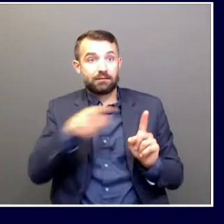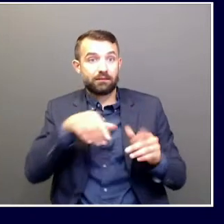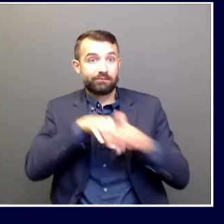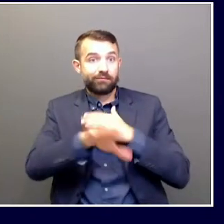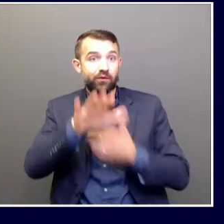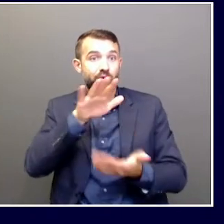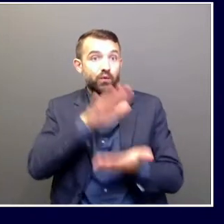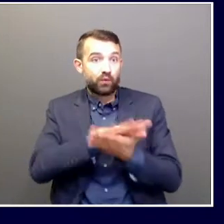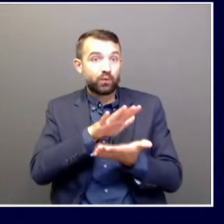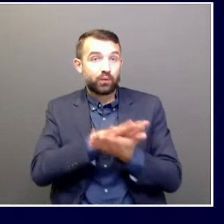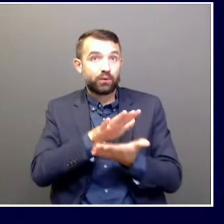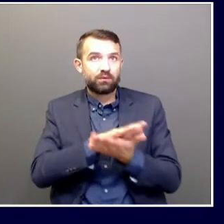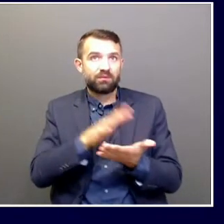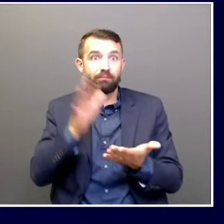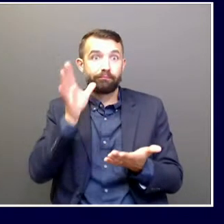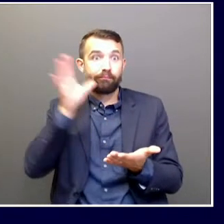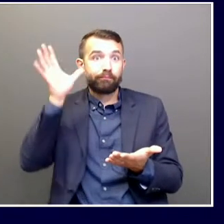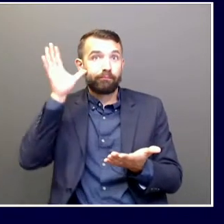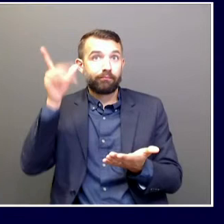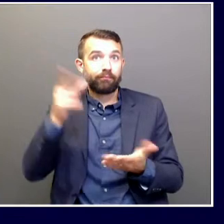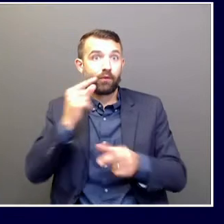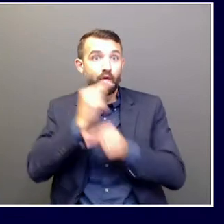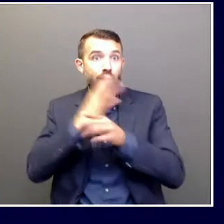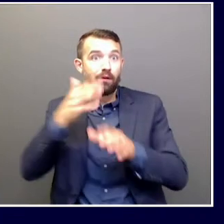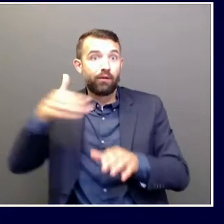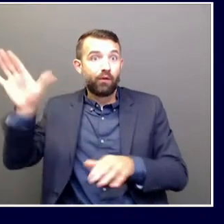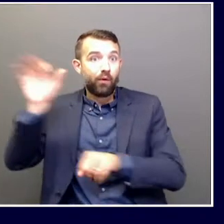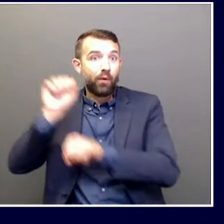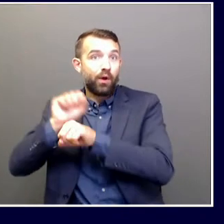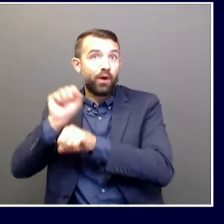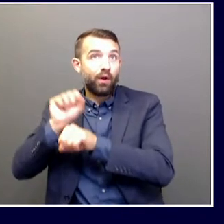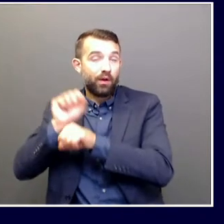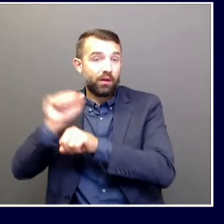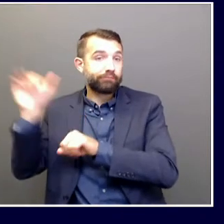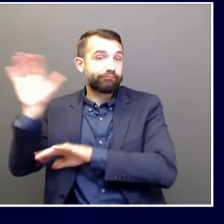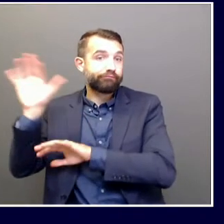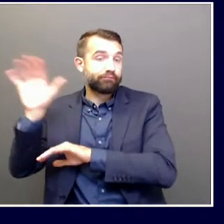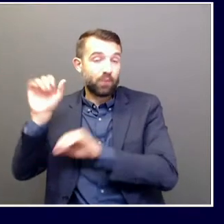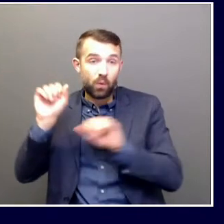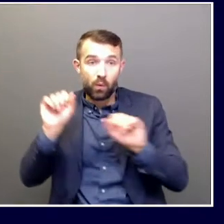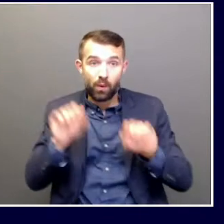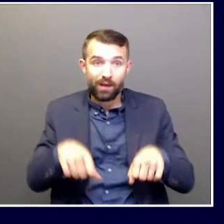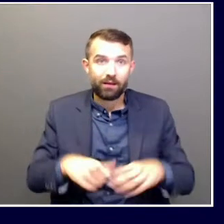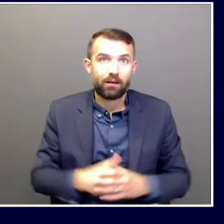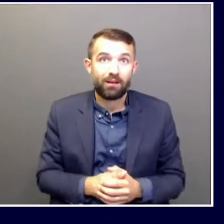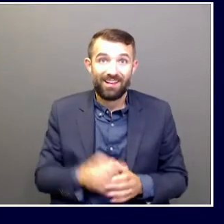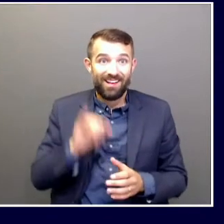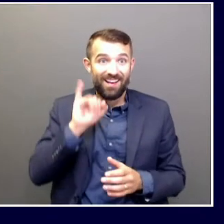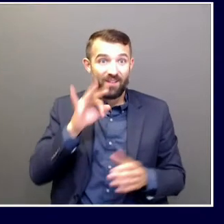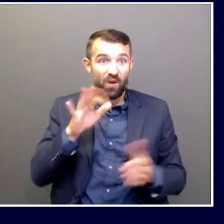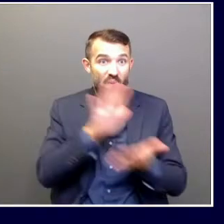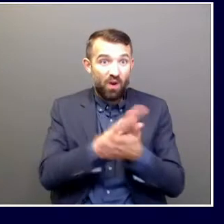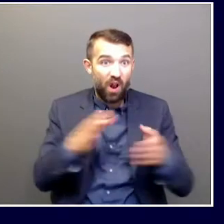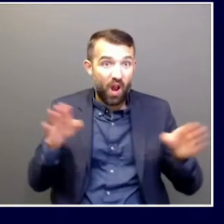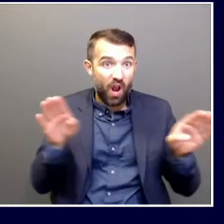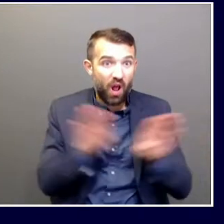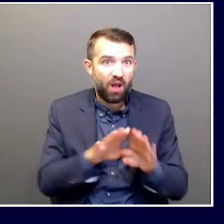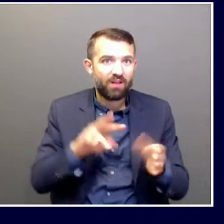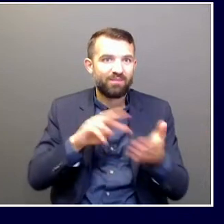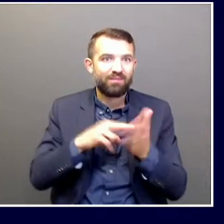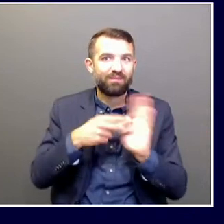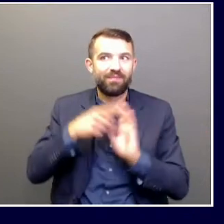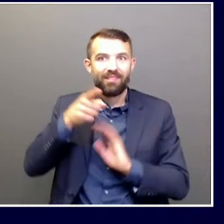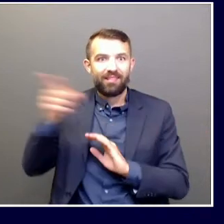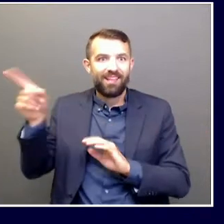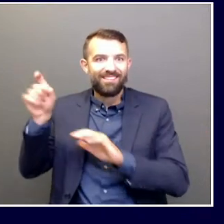having to stay home with children or put them in daycare when they didn't have to otherwise. And it has economic repercussions. Many of the